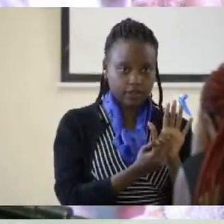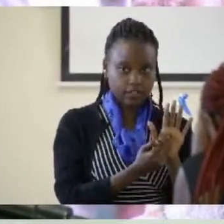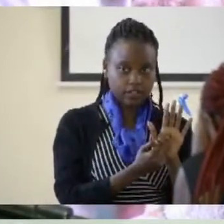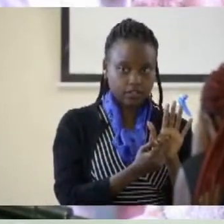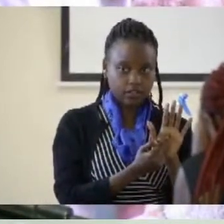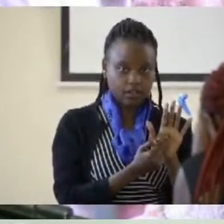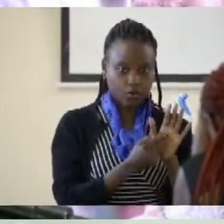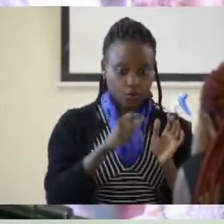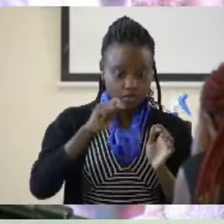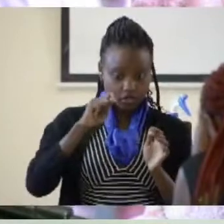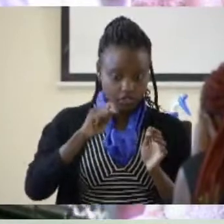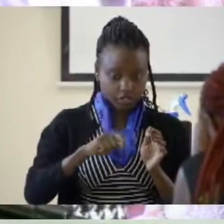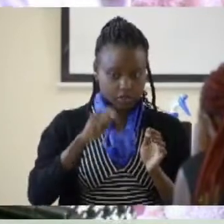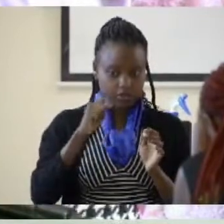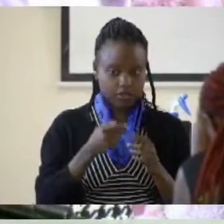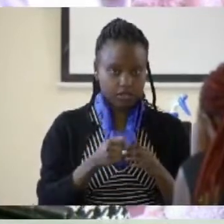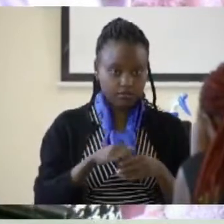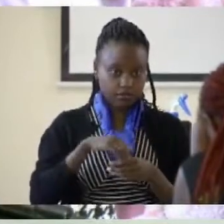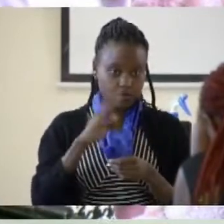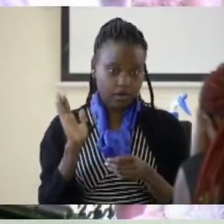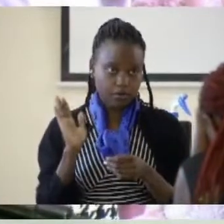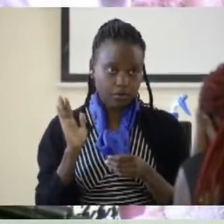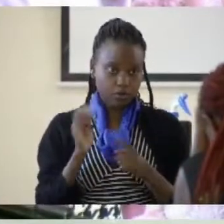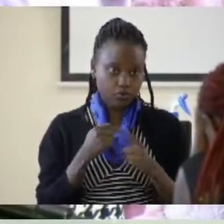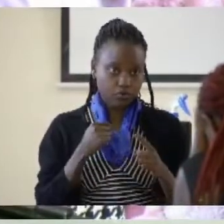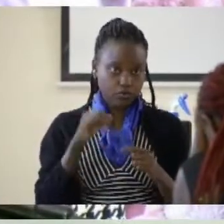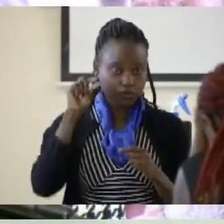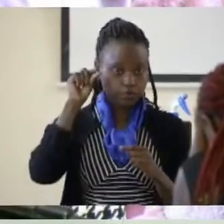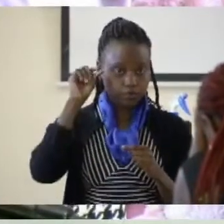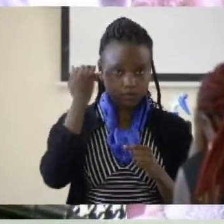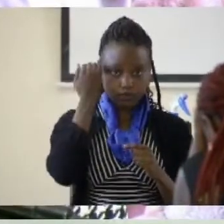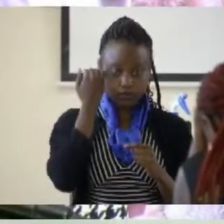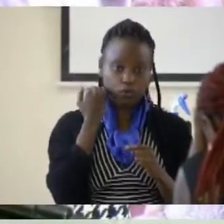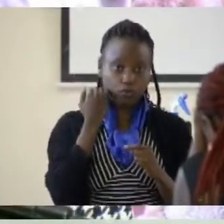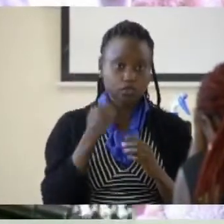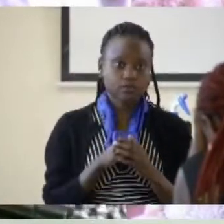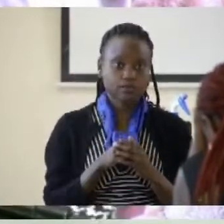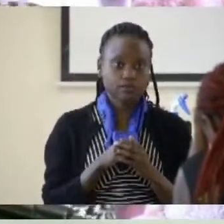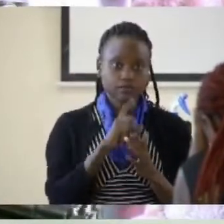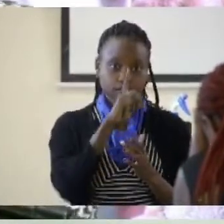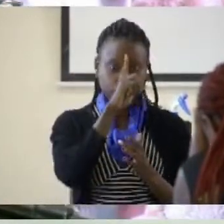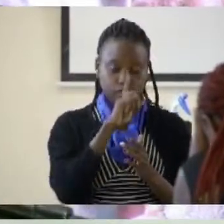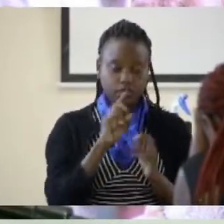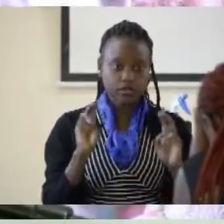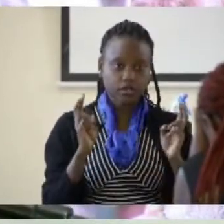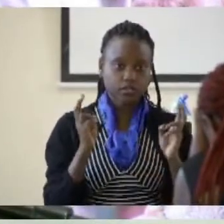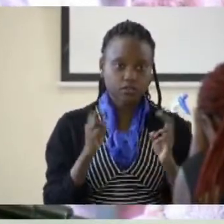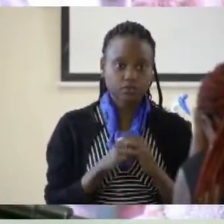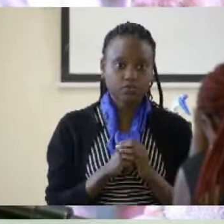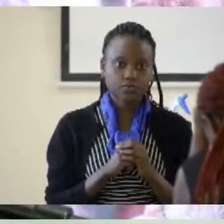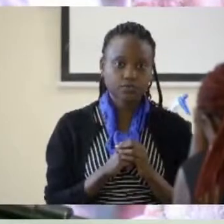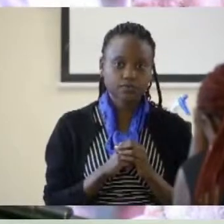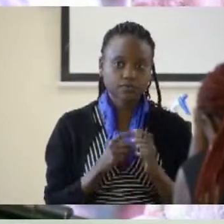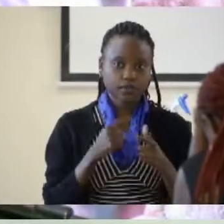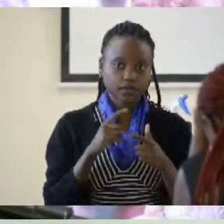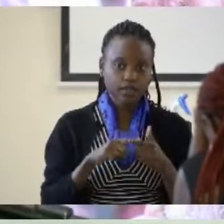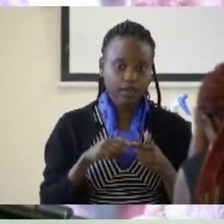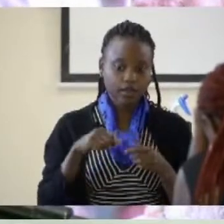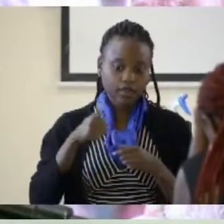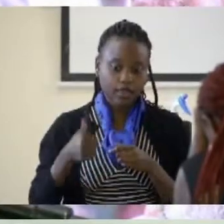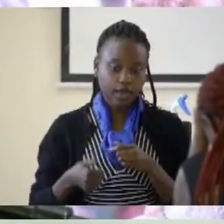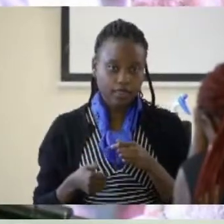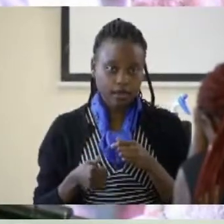that come out of our courts. So it's a very serious issue. Then the other barrier